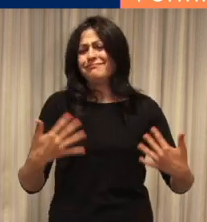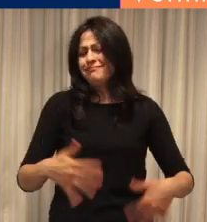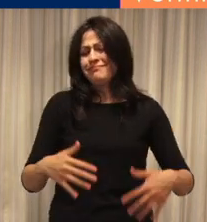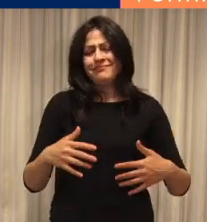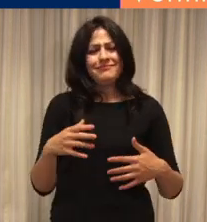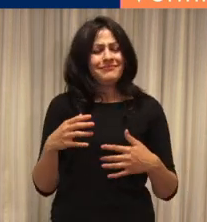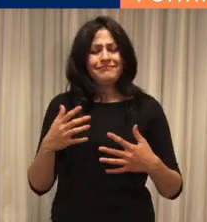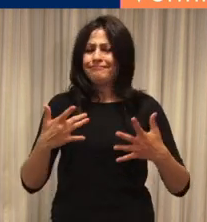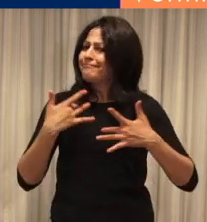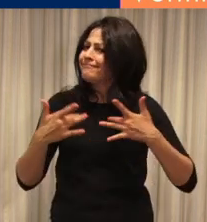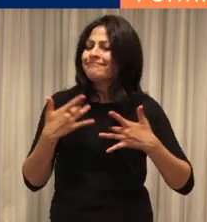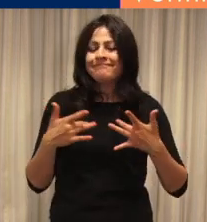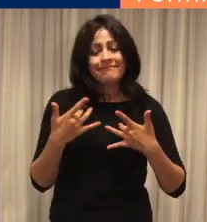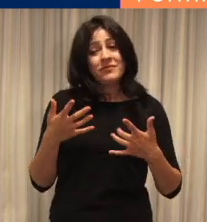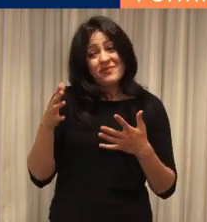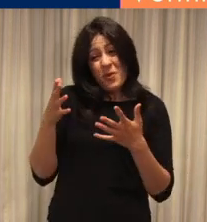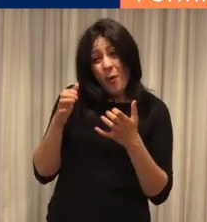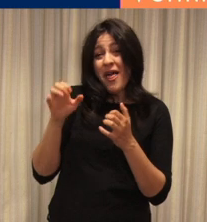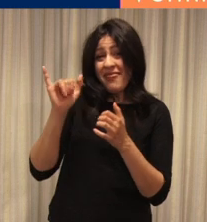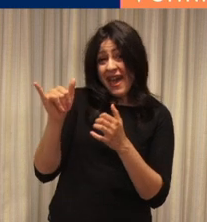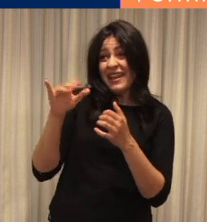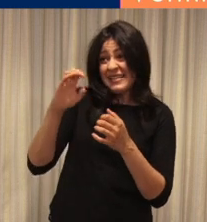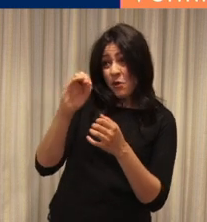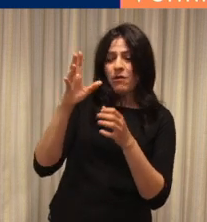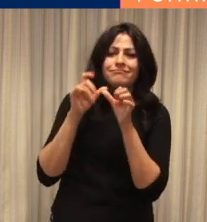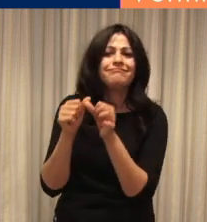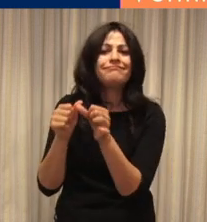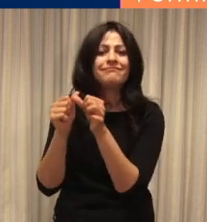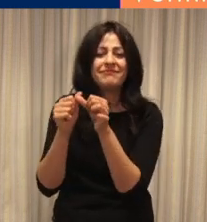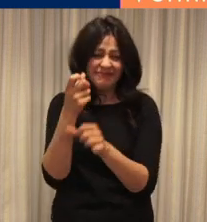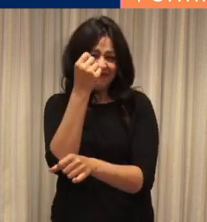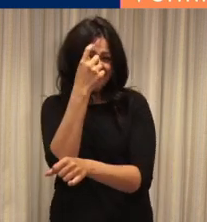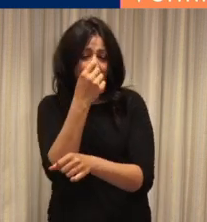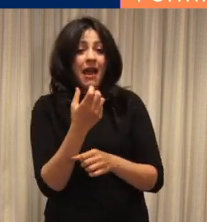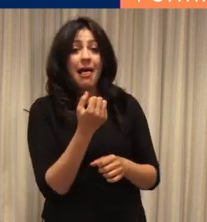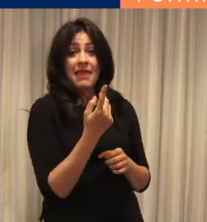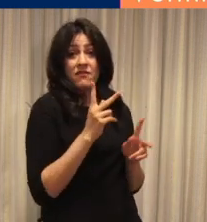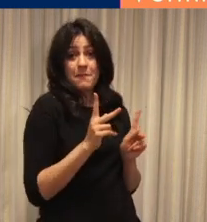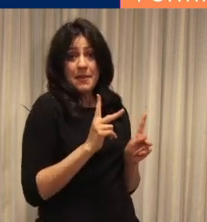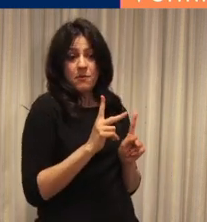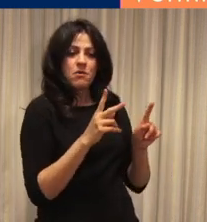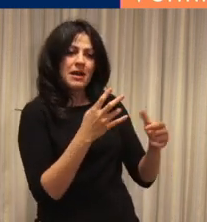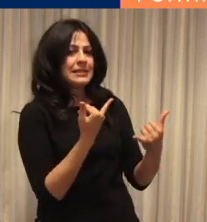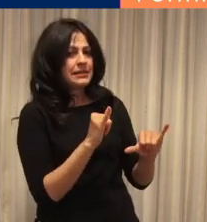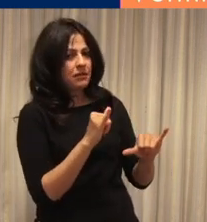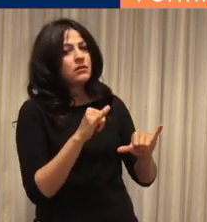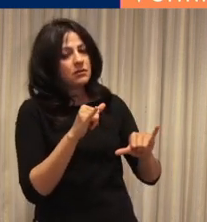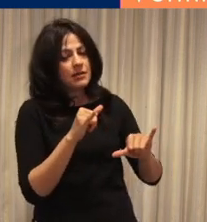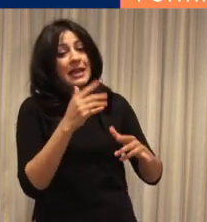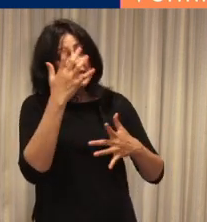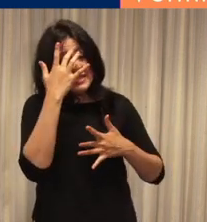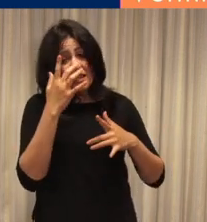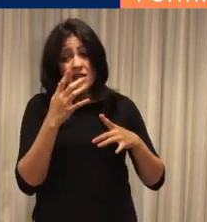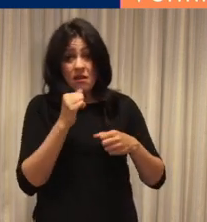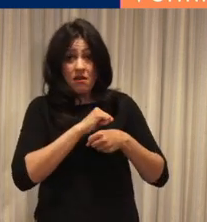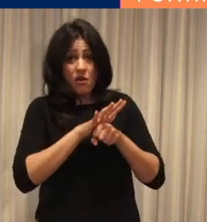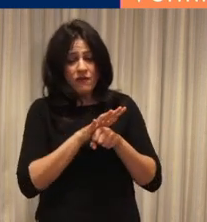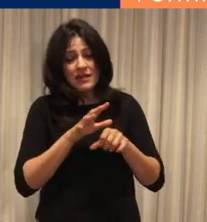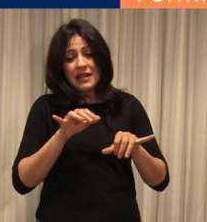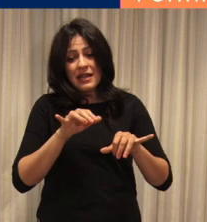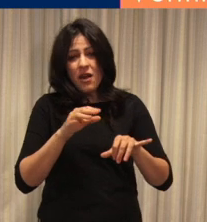case. We still have 11 that are sick enough that they need to be in the hospital, and we are with them as they